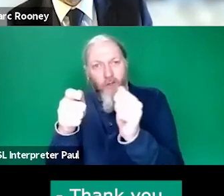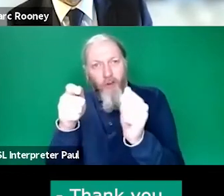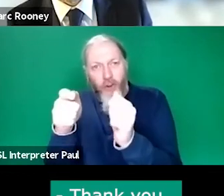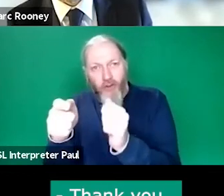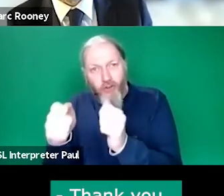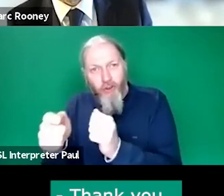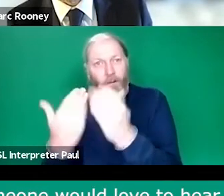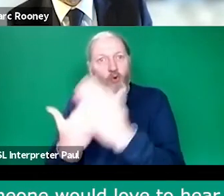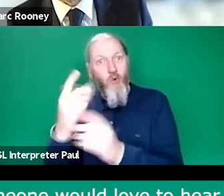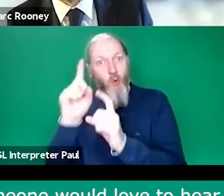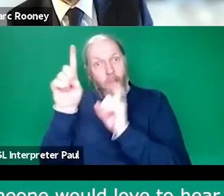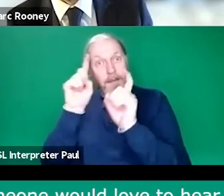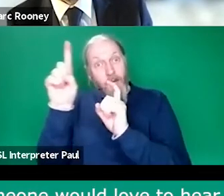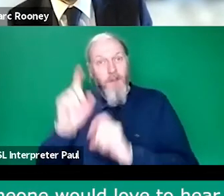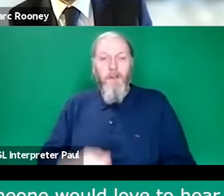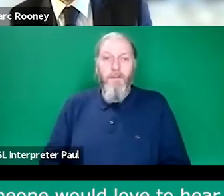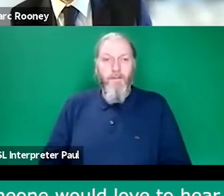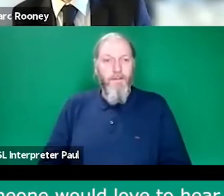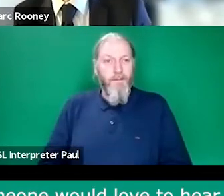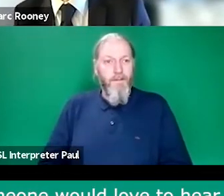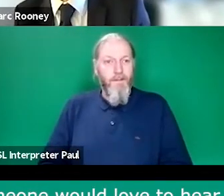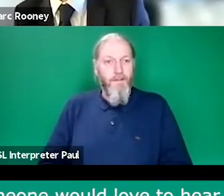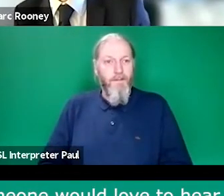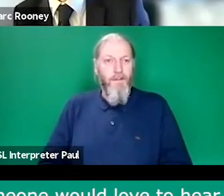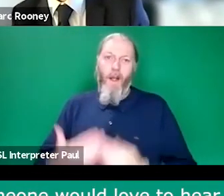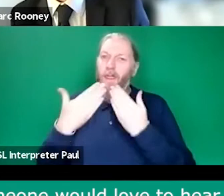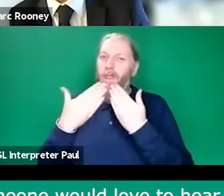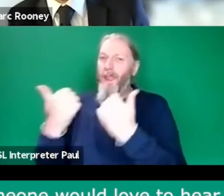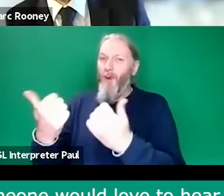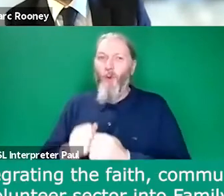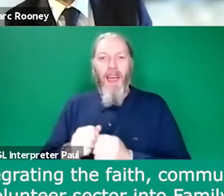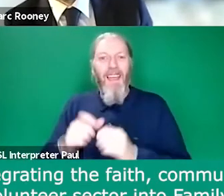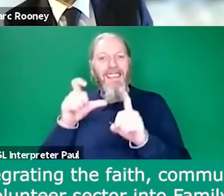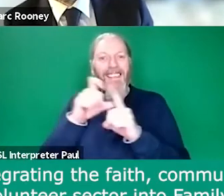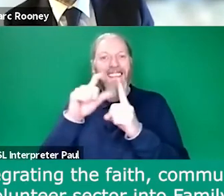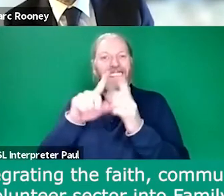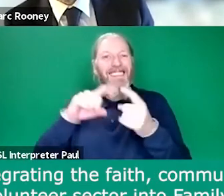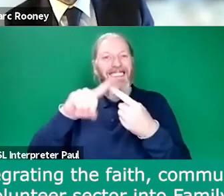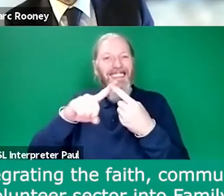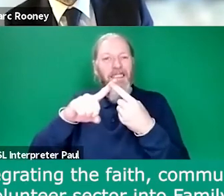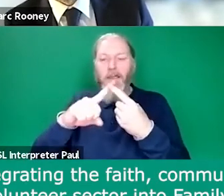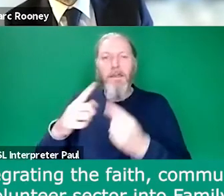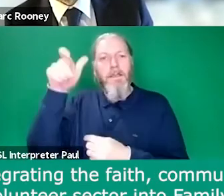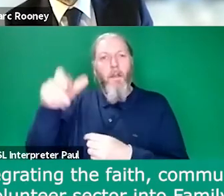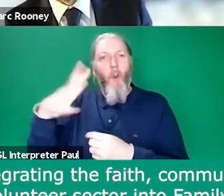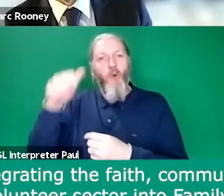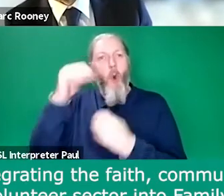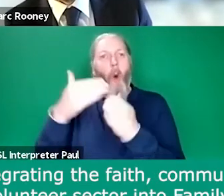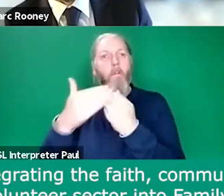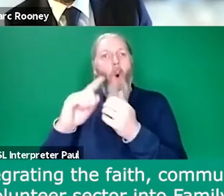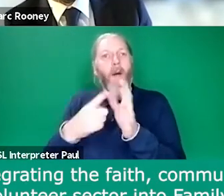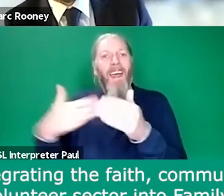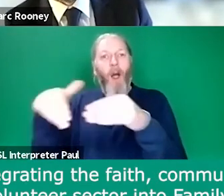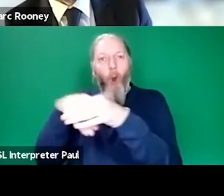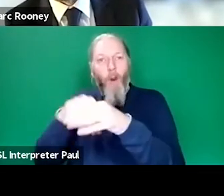Thank you. And Denise, someone would love to hear more about integrating the faith, community and volunteer sector